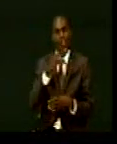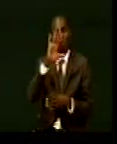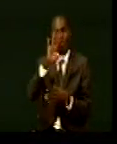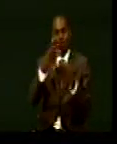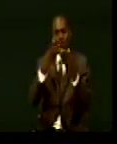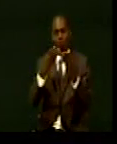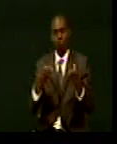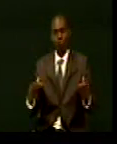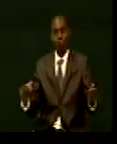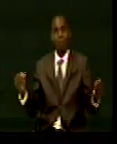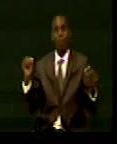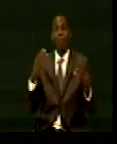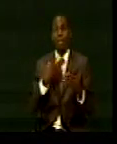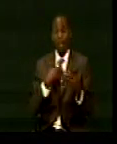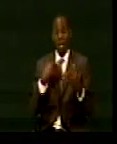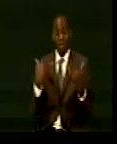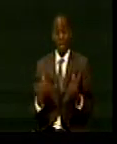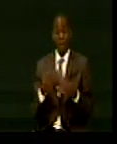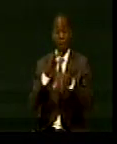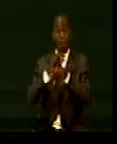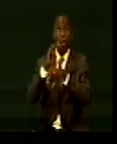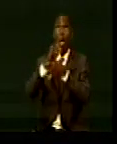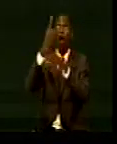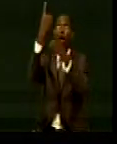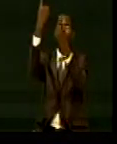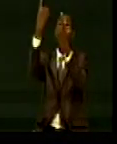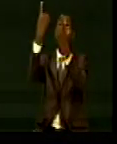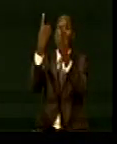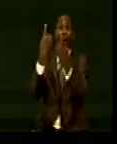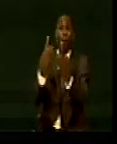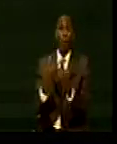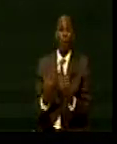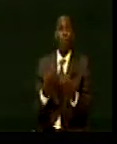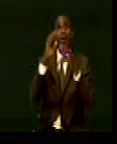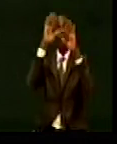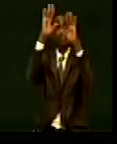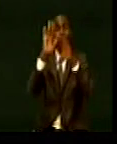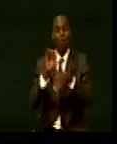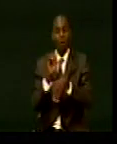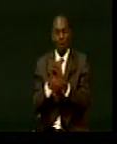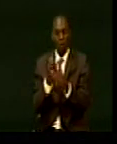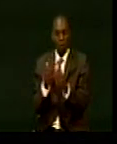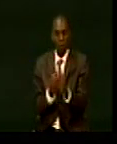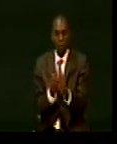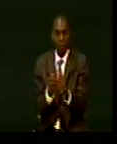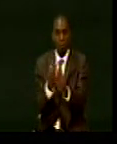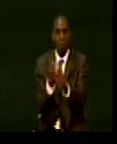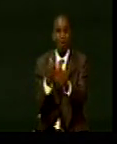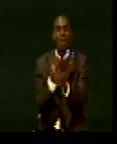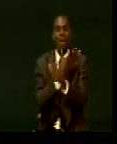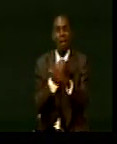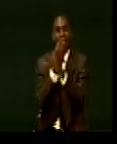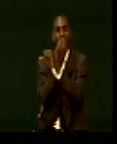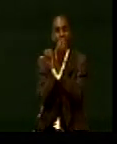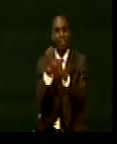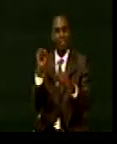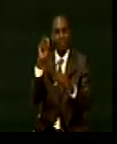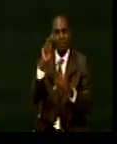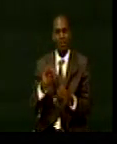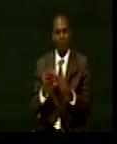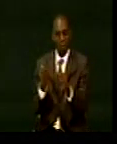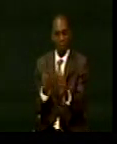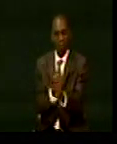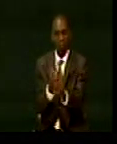as the message is coming from heaven and the miracle is following and the salvation is following,